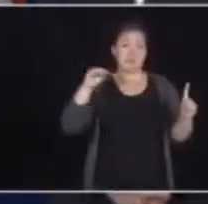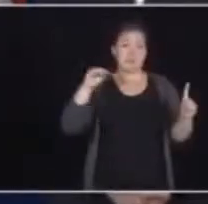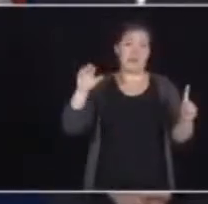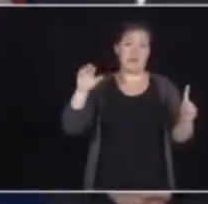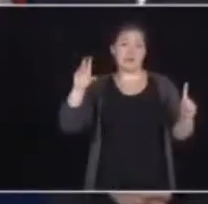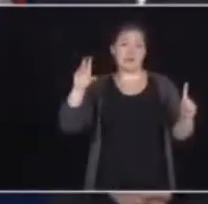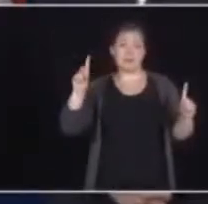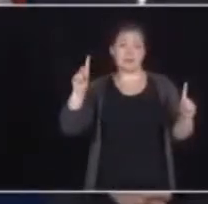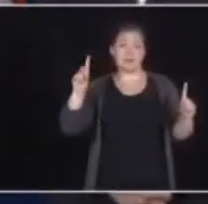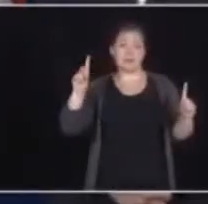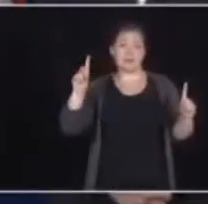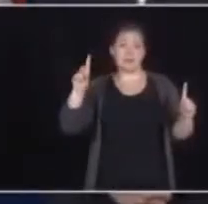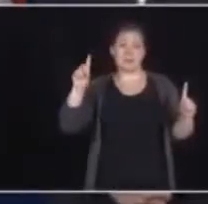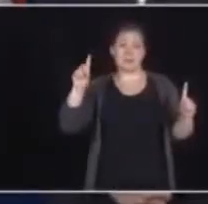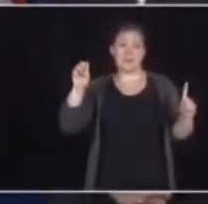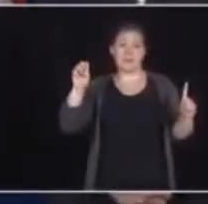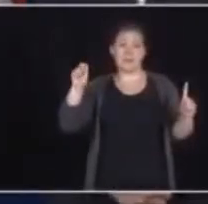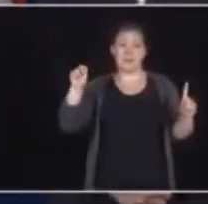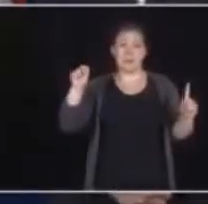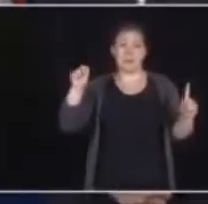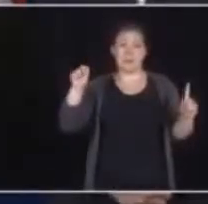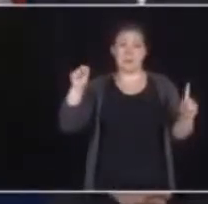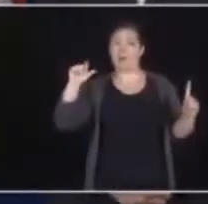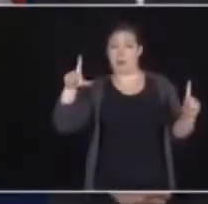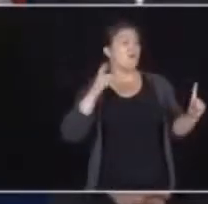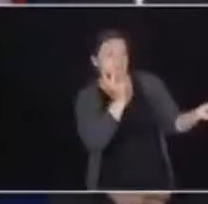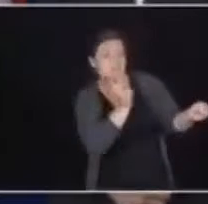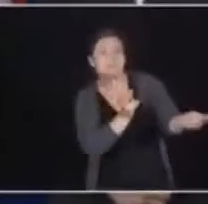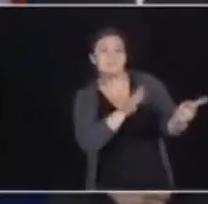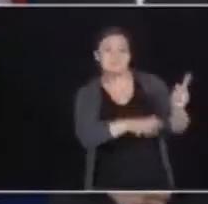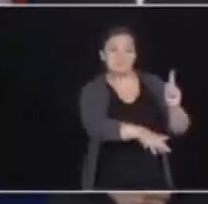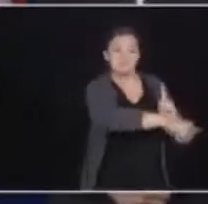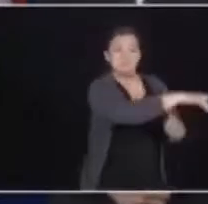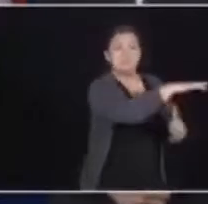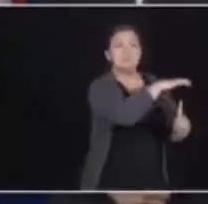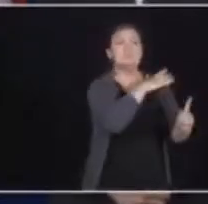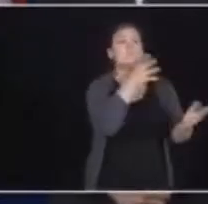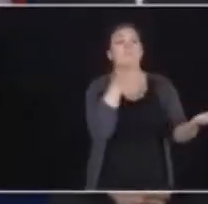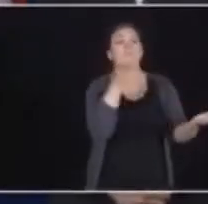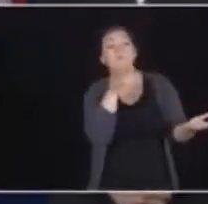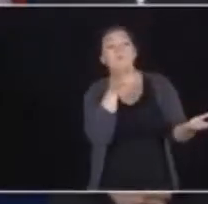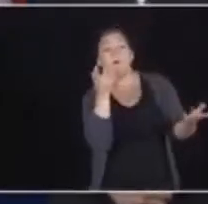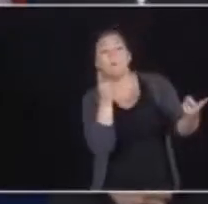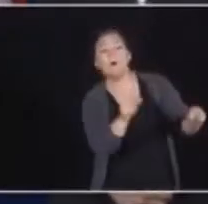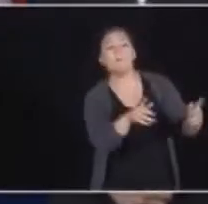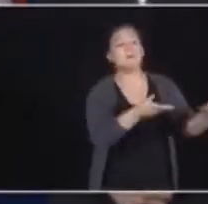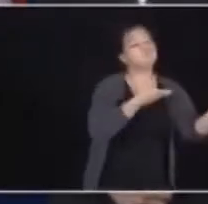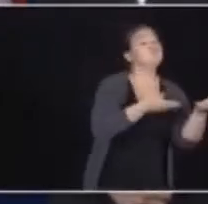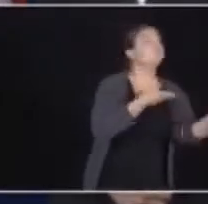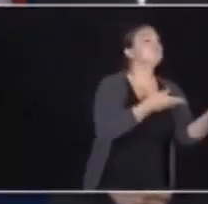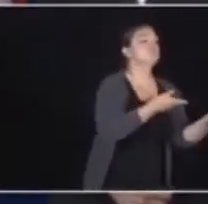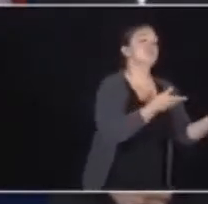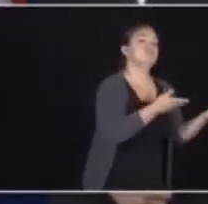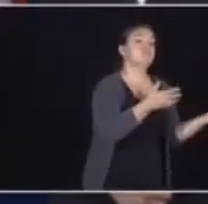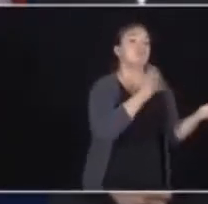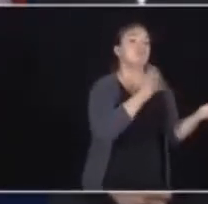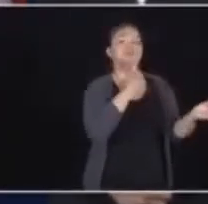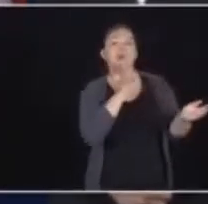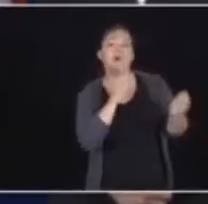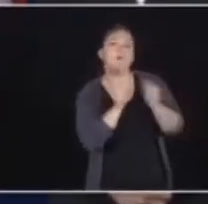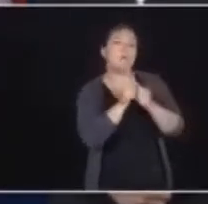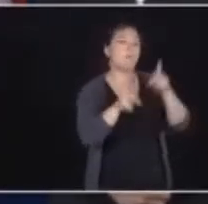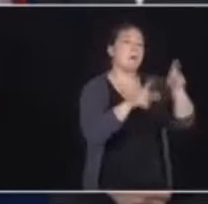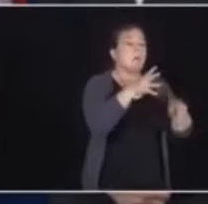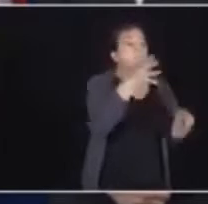a couple of farms there tomorrow and hear it firsthand. And I've talked to the farmers as well, literally on a daily basis,